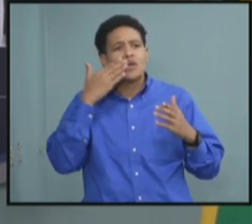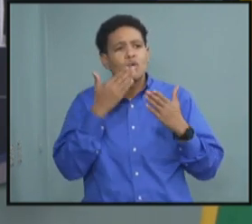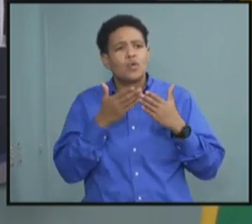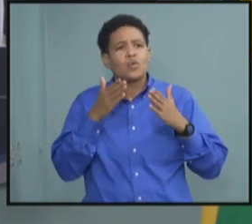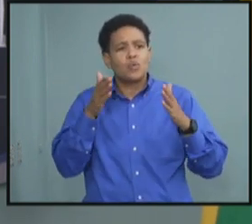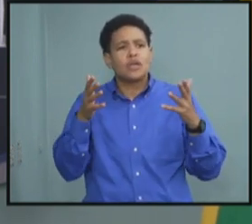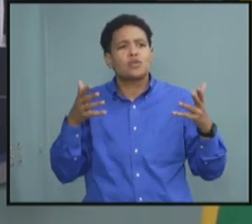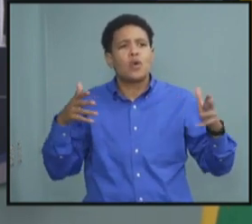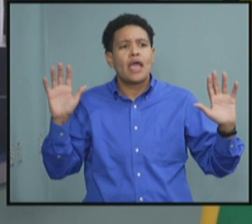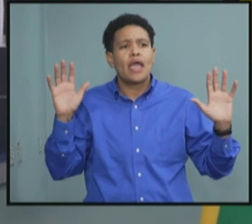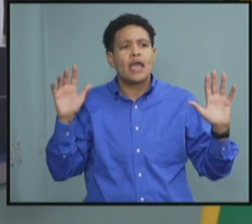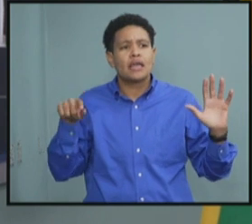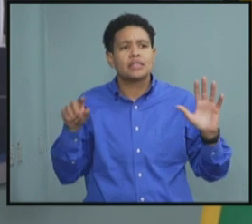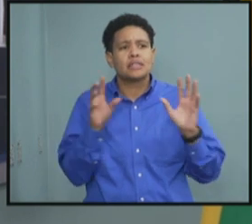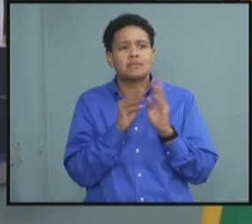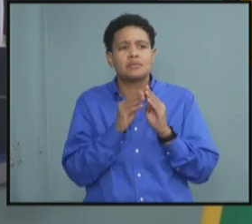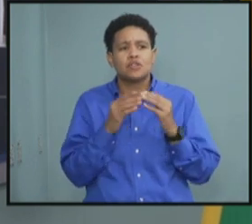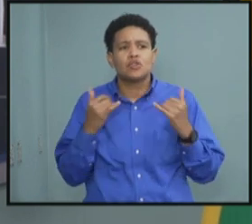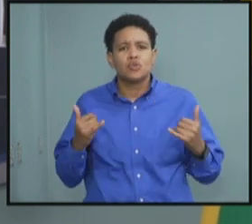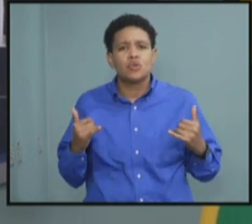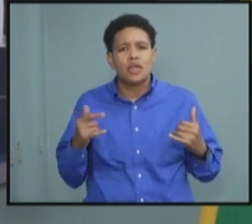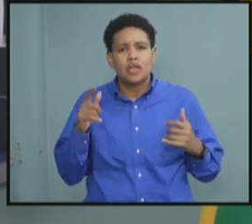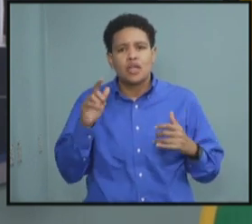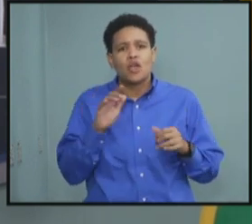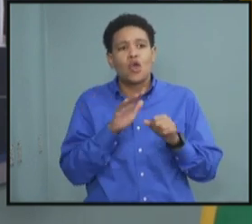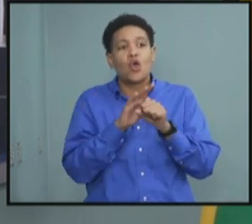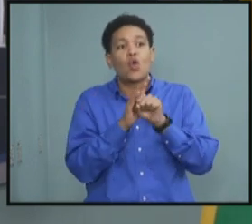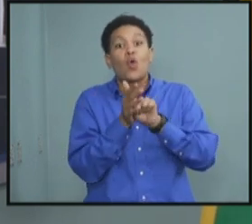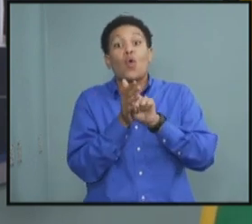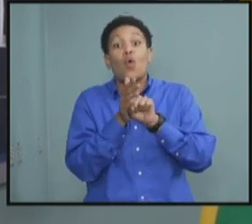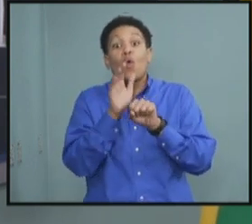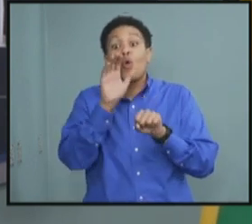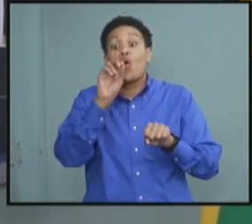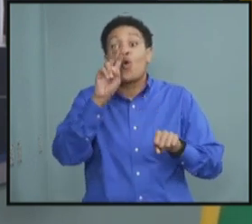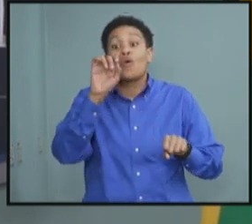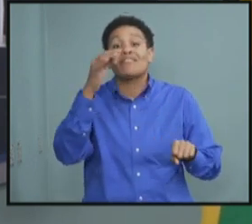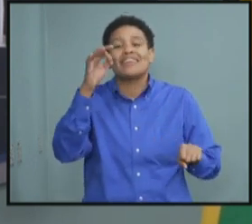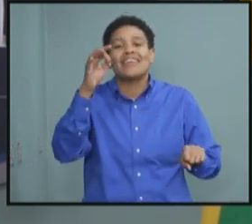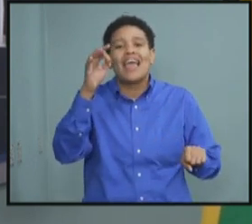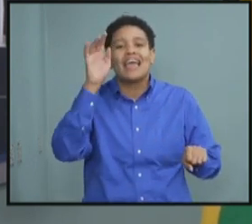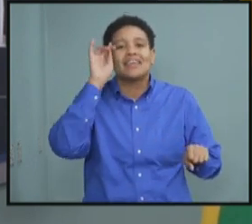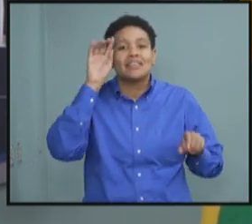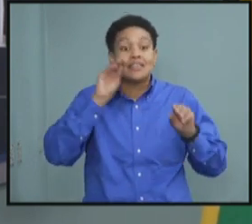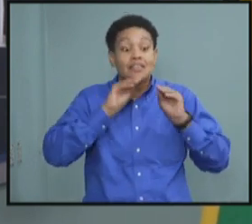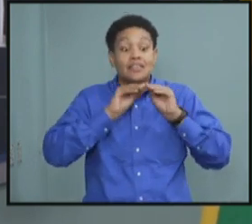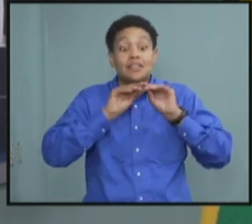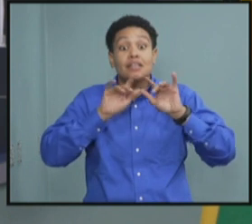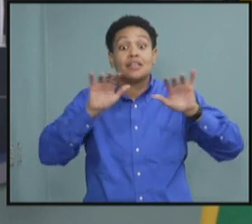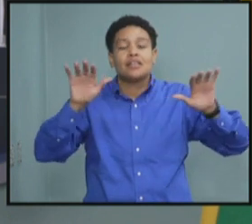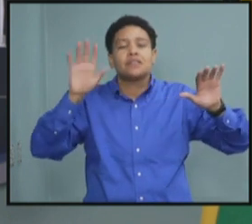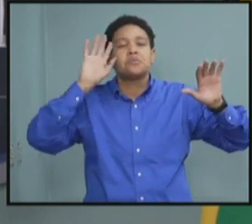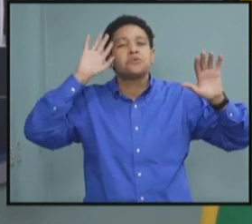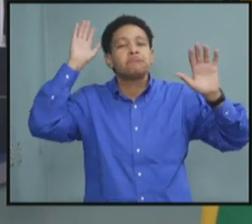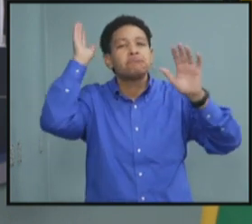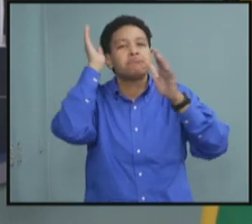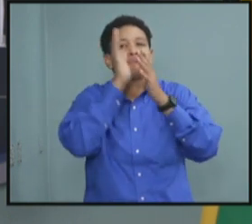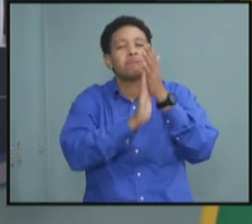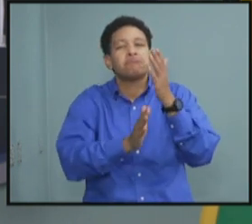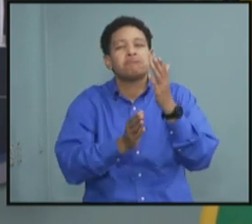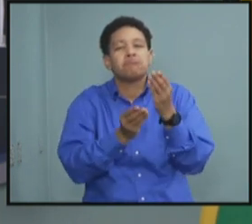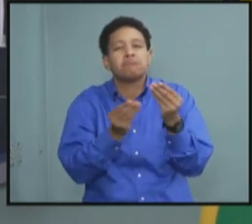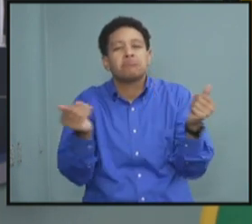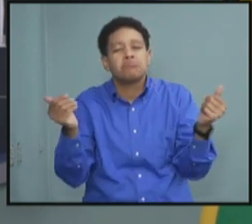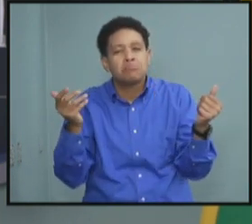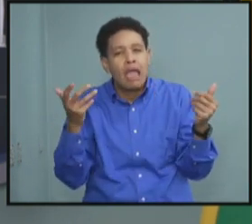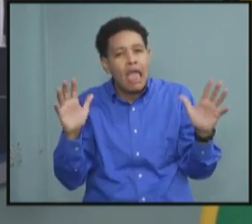conference today. The COVID-19 epidemic will end at some point. How